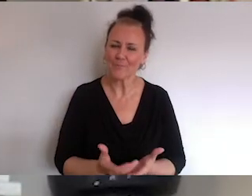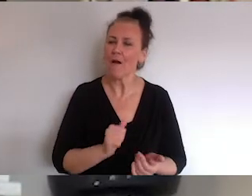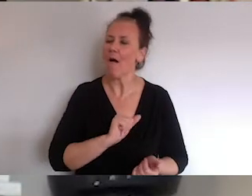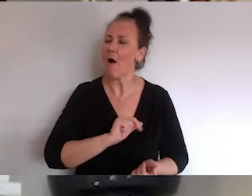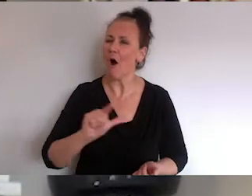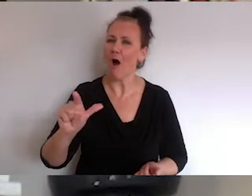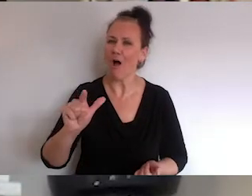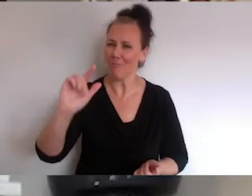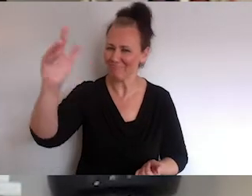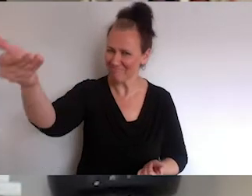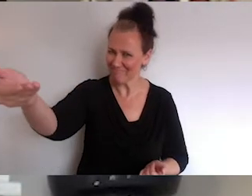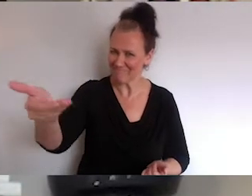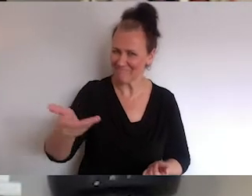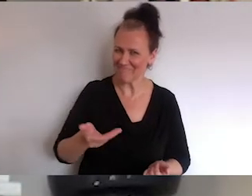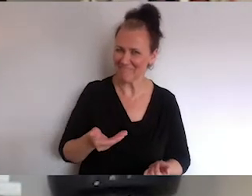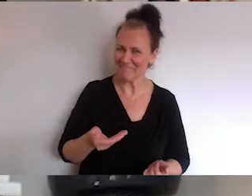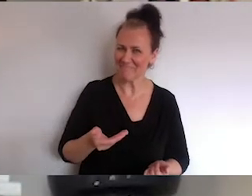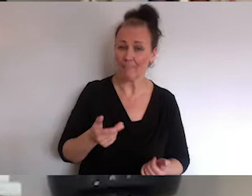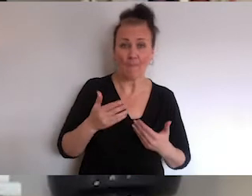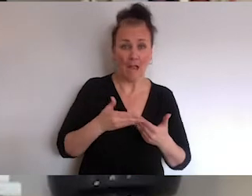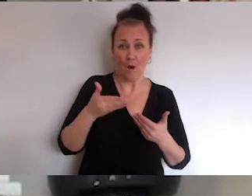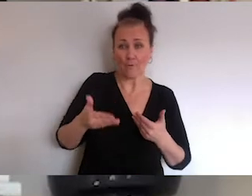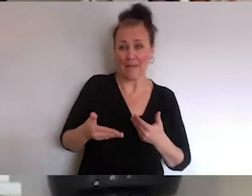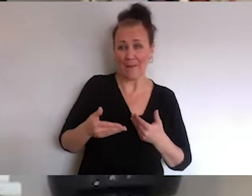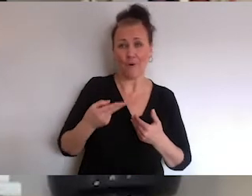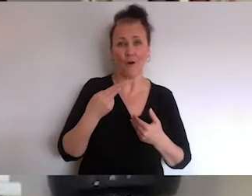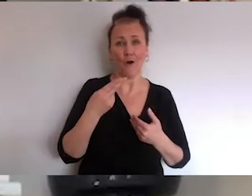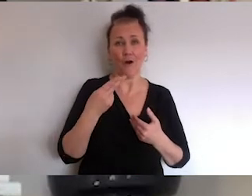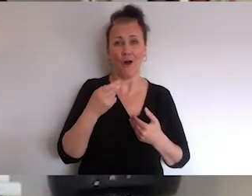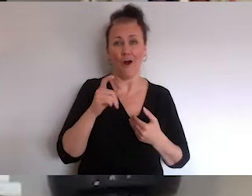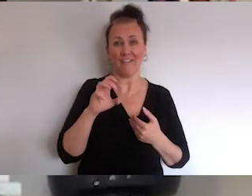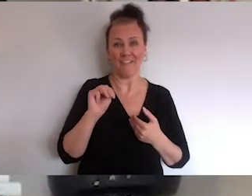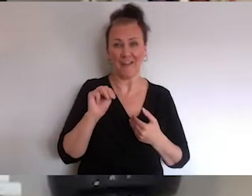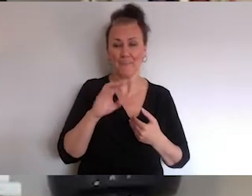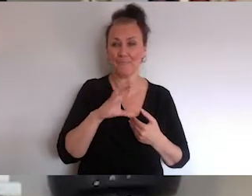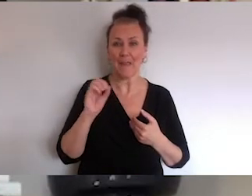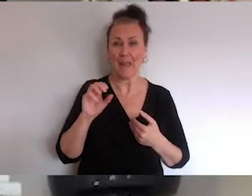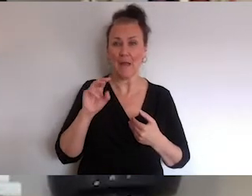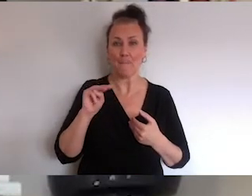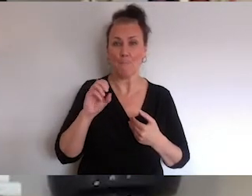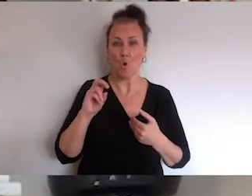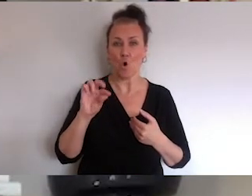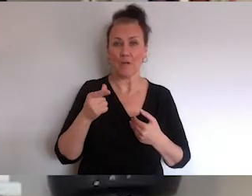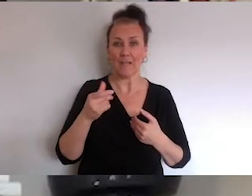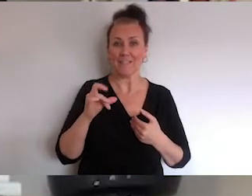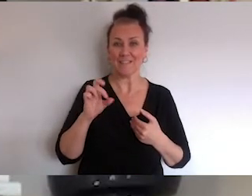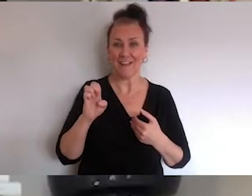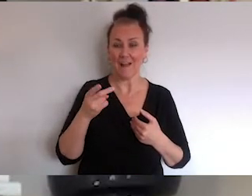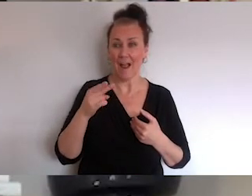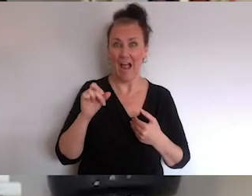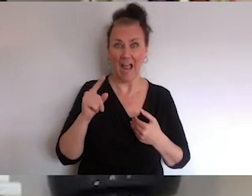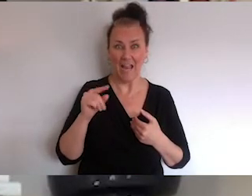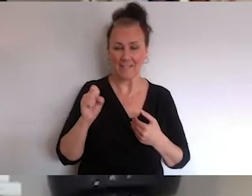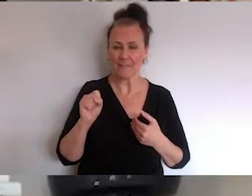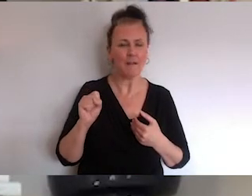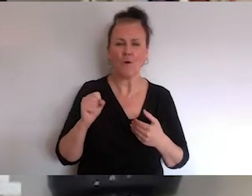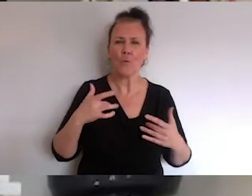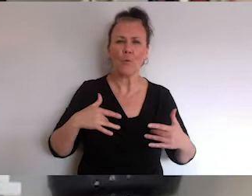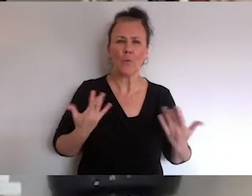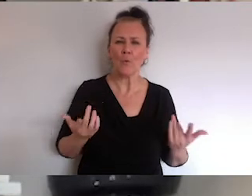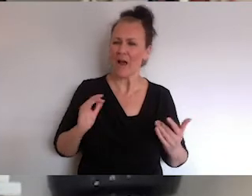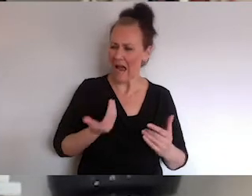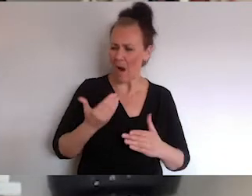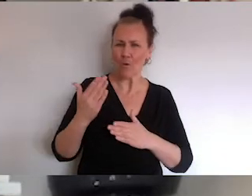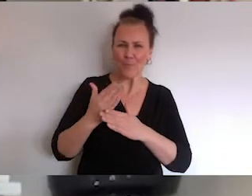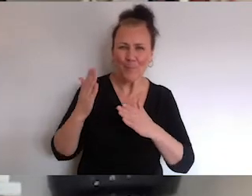are fortunate to call our neighbors in Harlem and Morningside Heights our partners and friends. Indeed, the spirit of